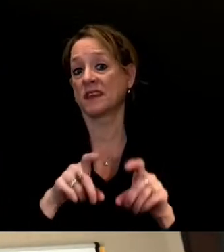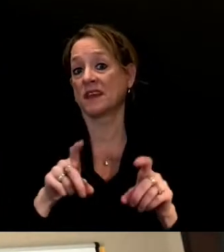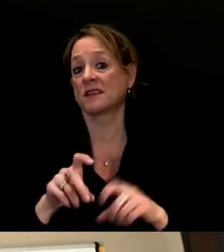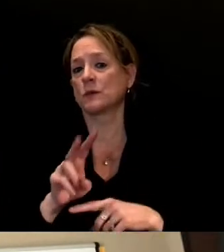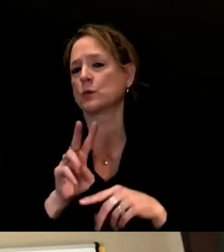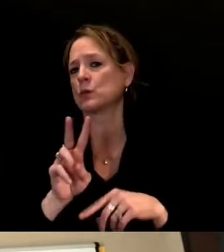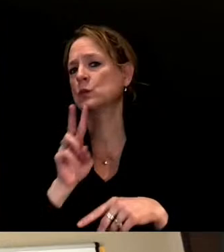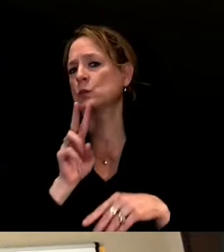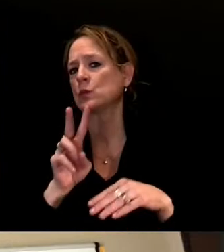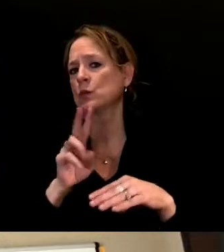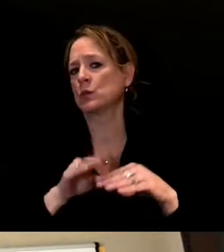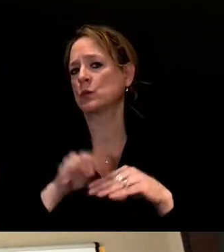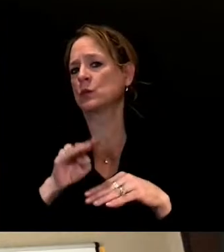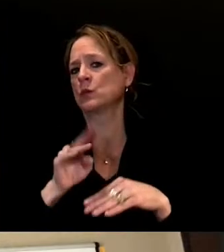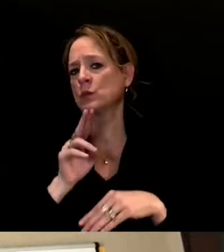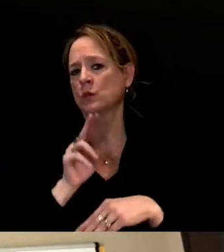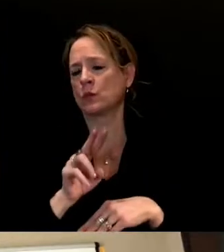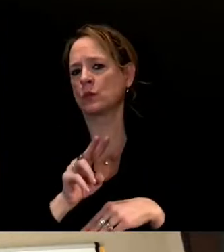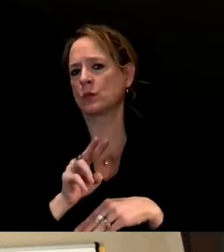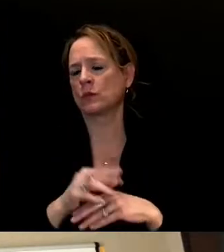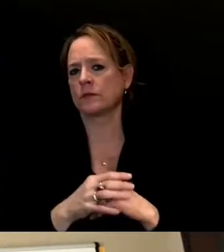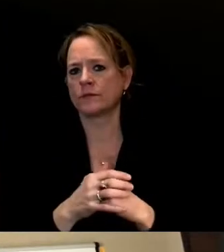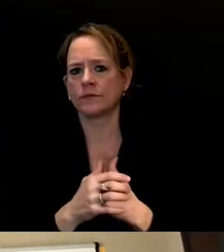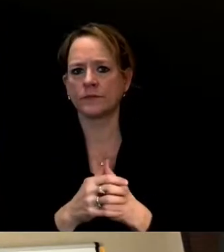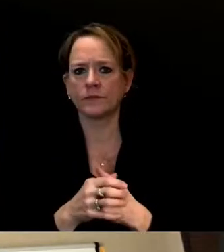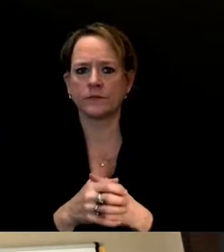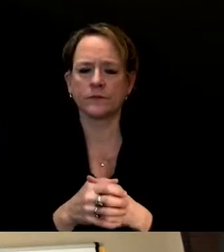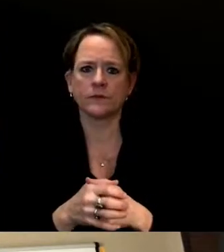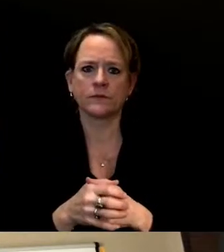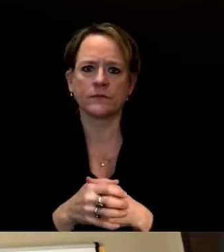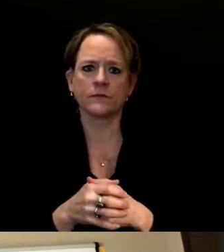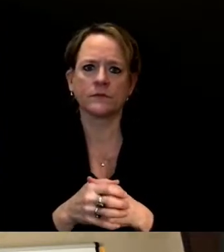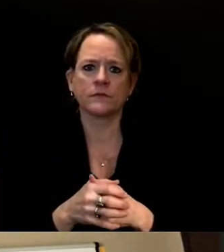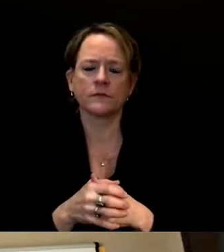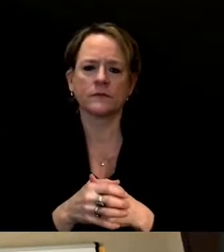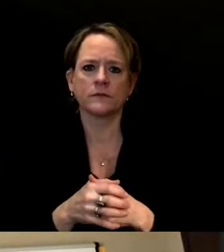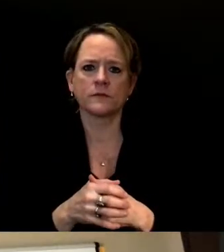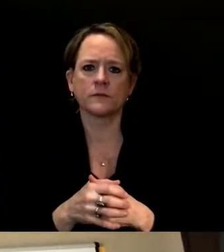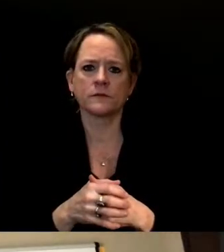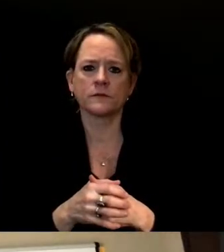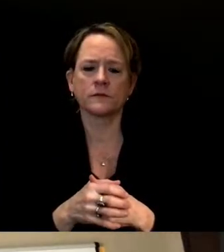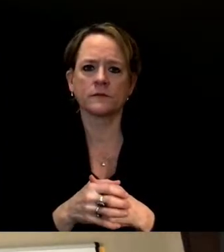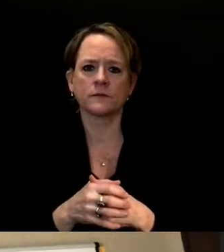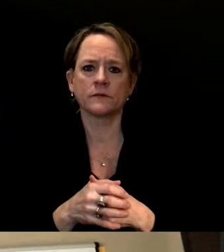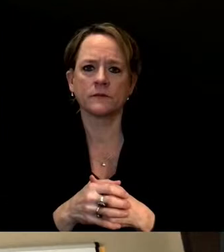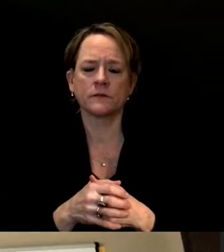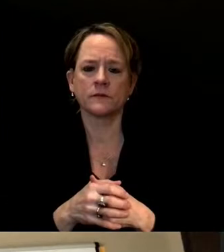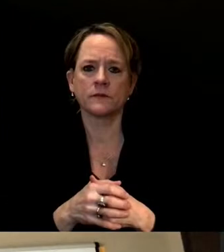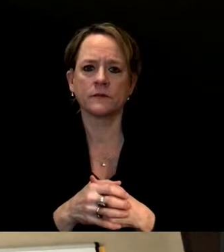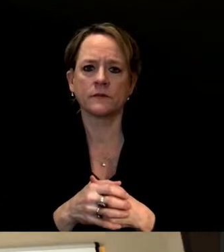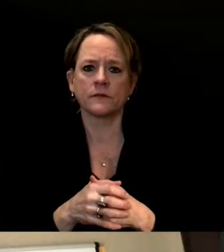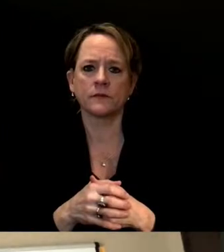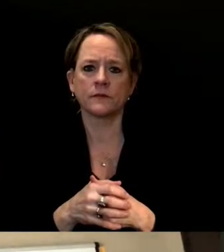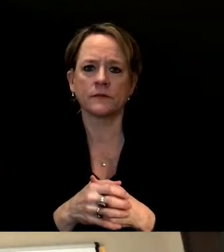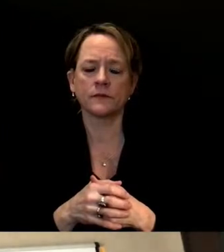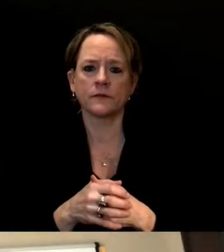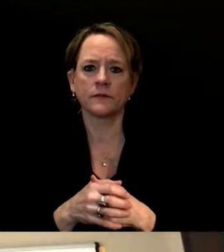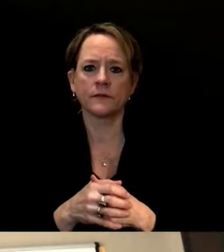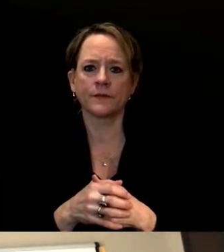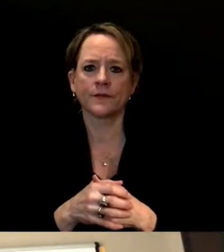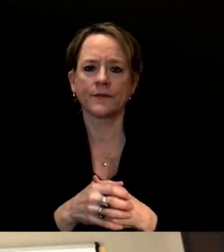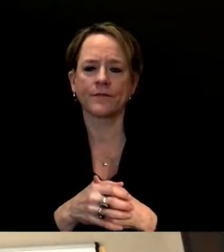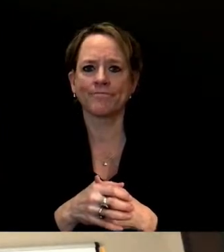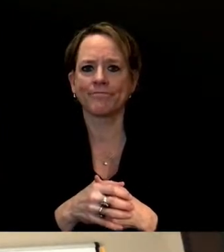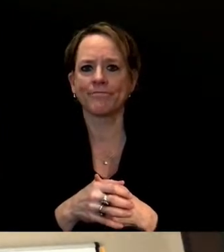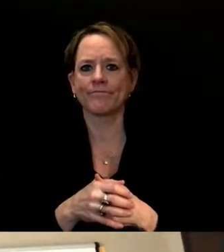outlets. The other thing that I do counsel some patients and families about that is that if people do have